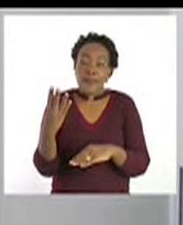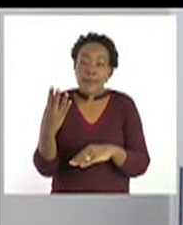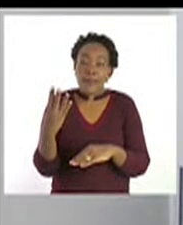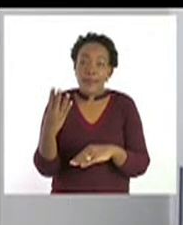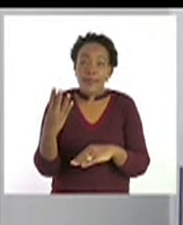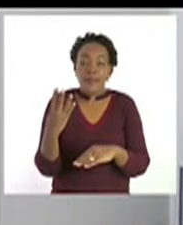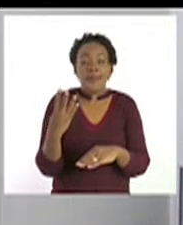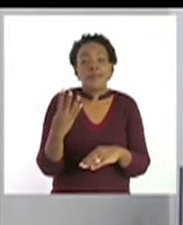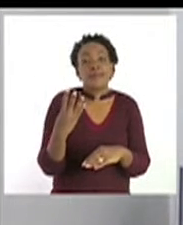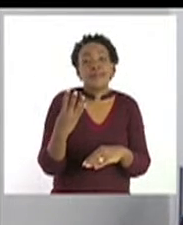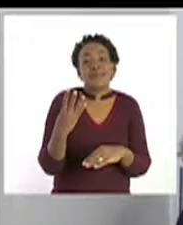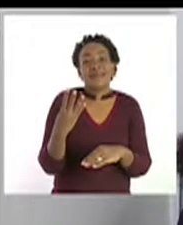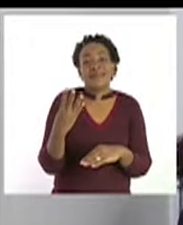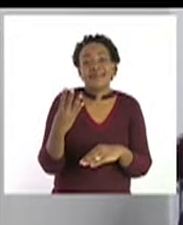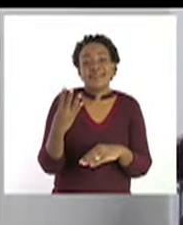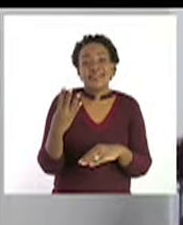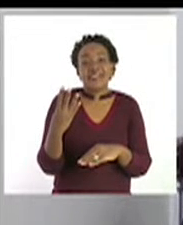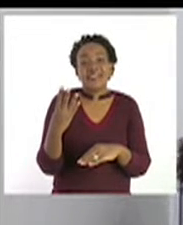you see,